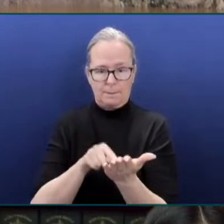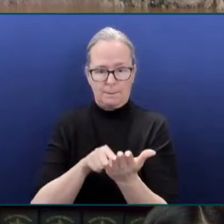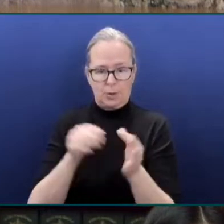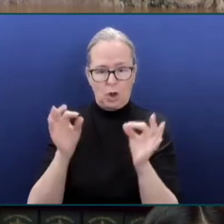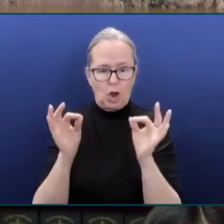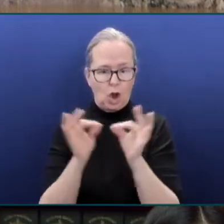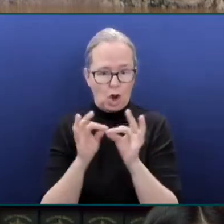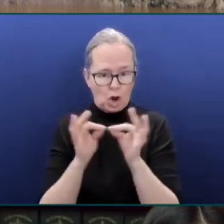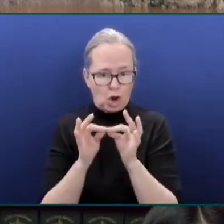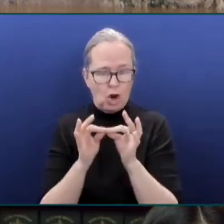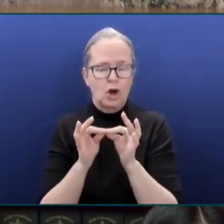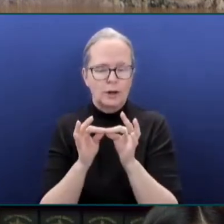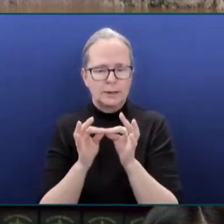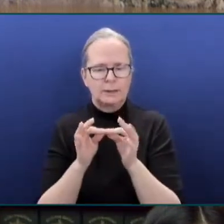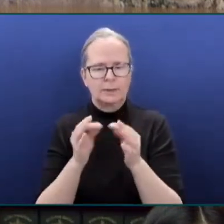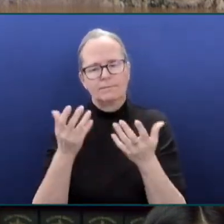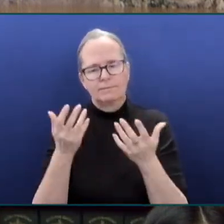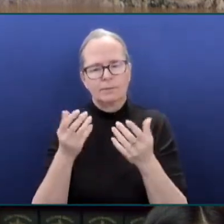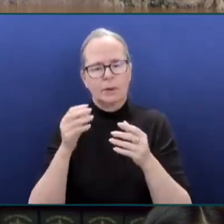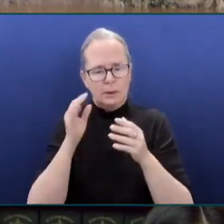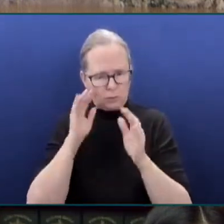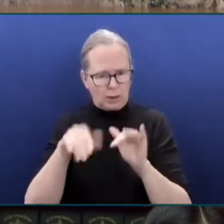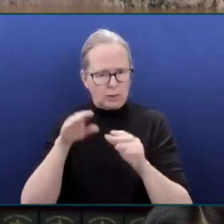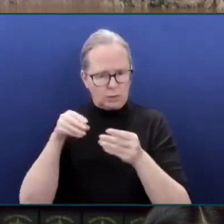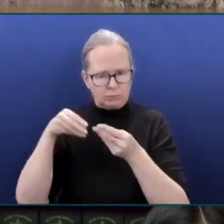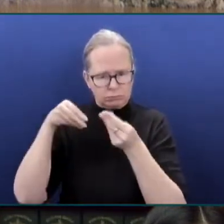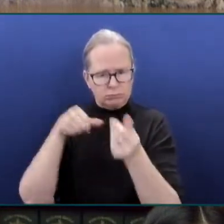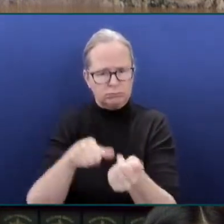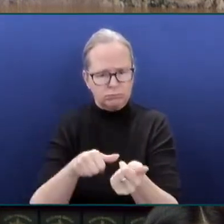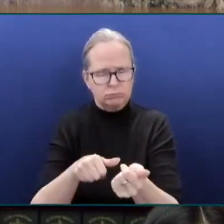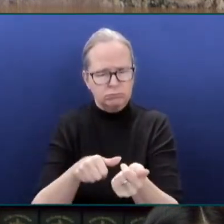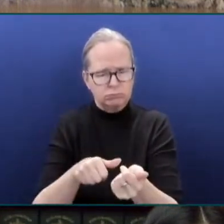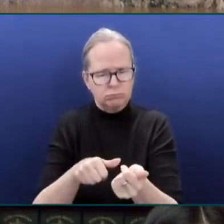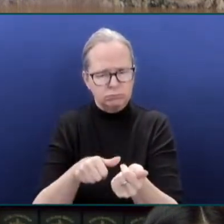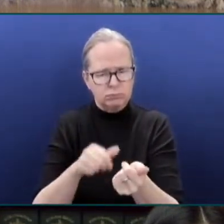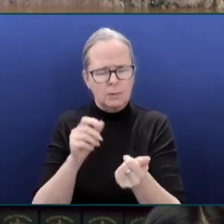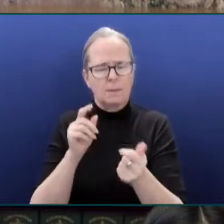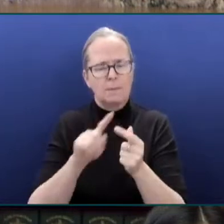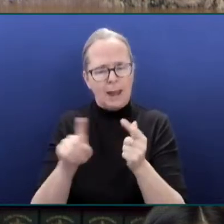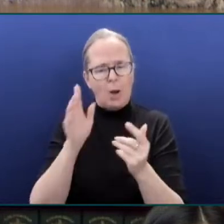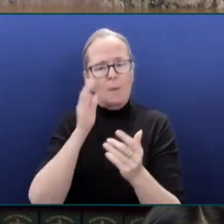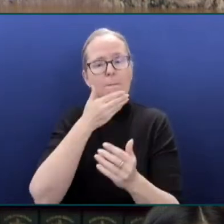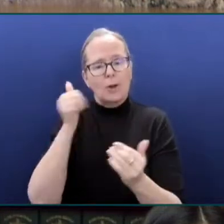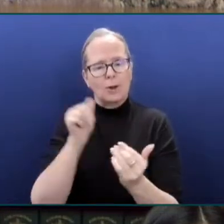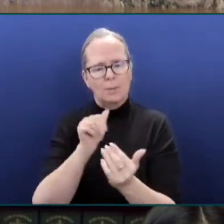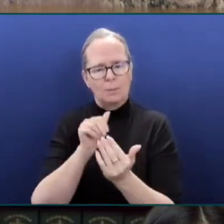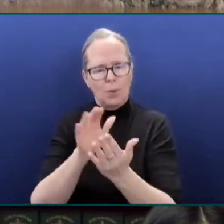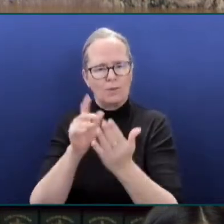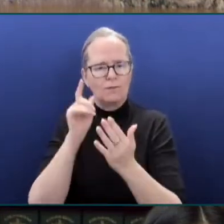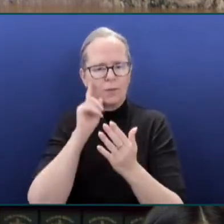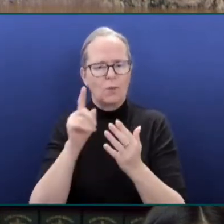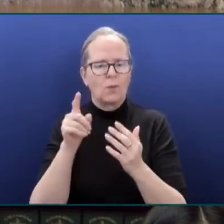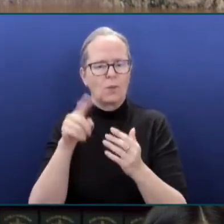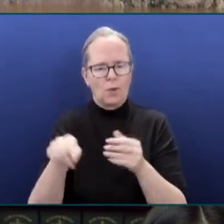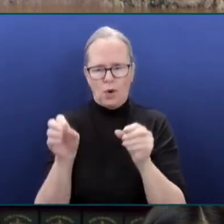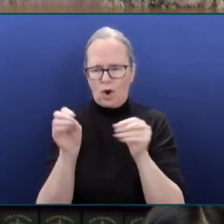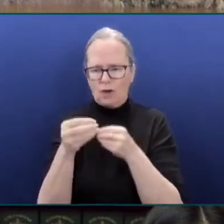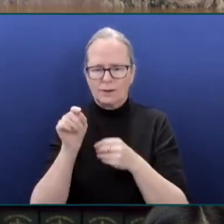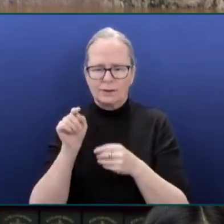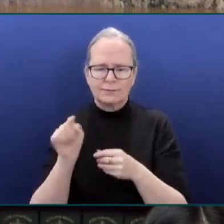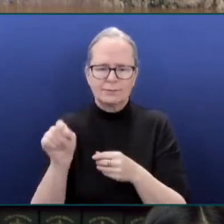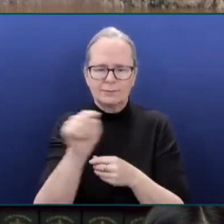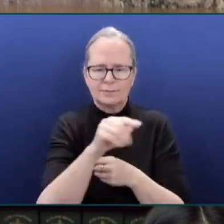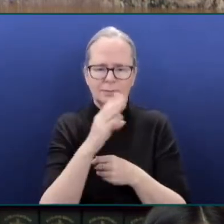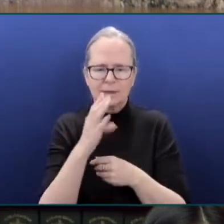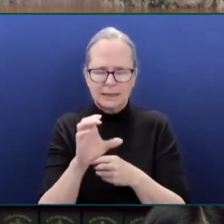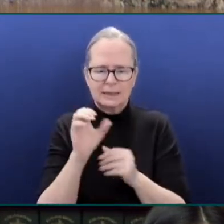changes would respond to challenges faced by the Civil Forfeiture Office in several areas, including efficiently collecting information needed to support